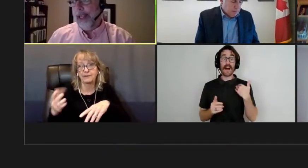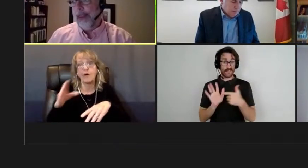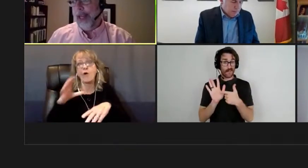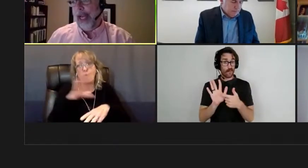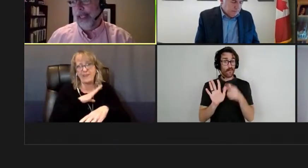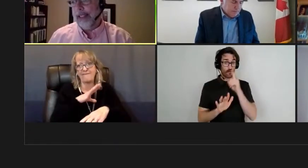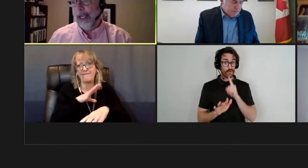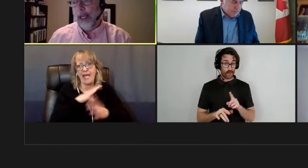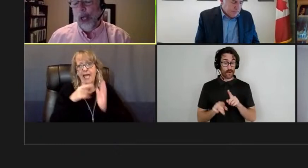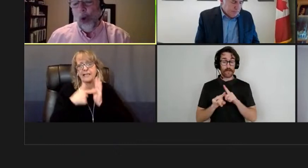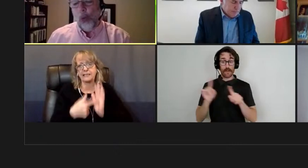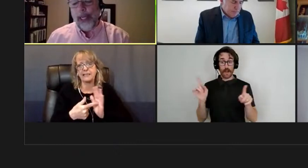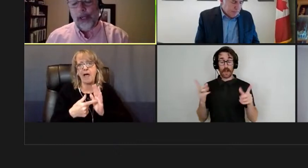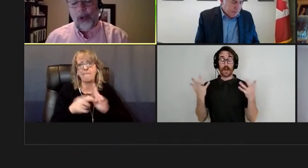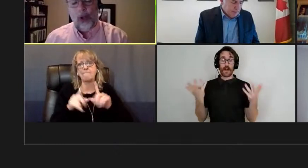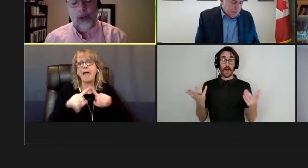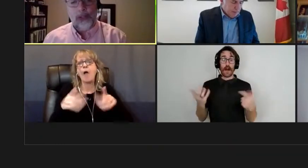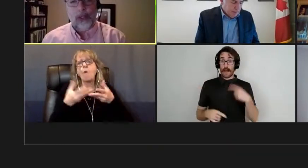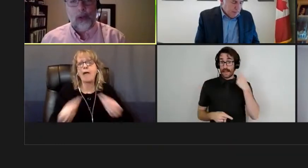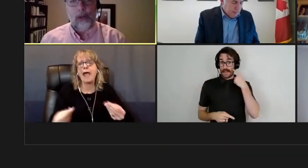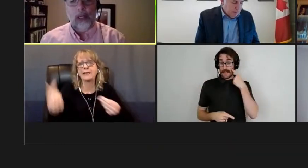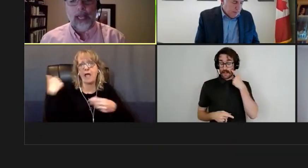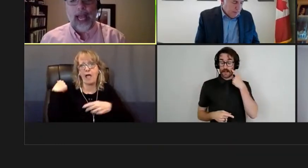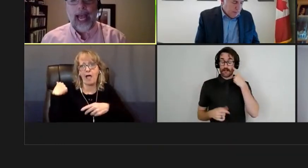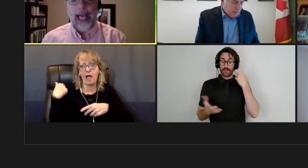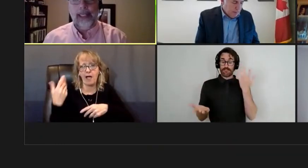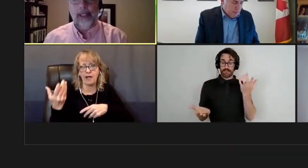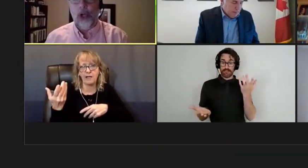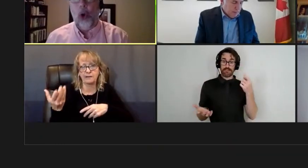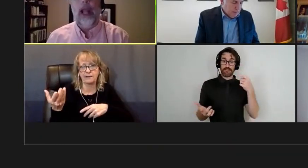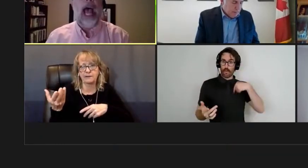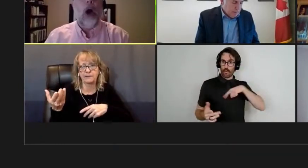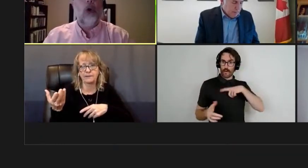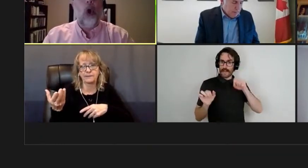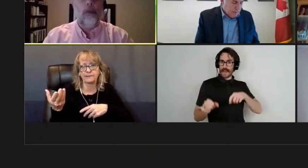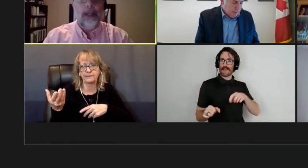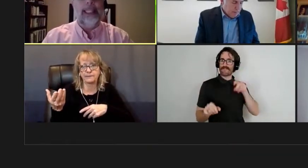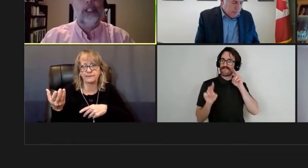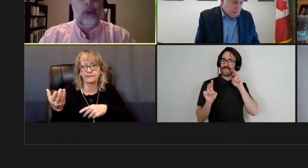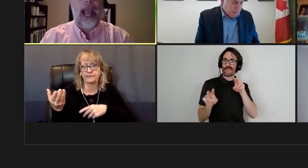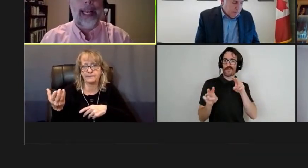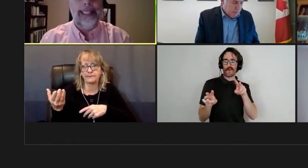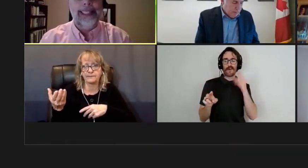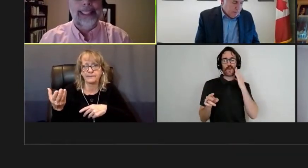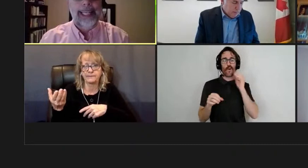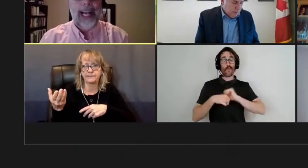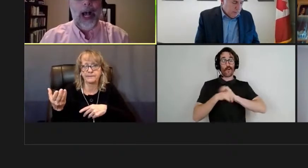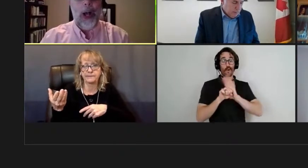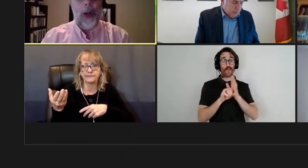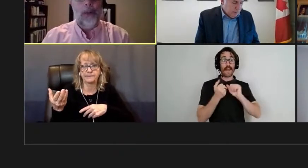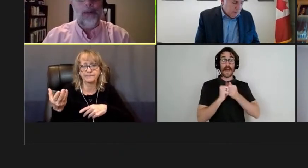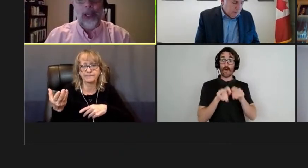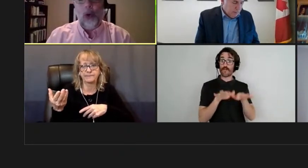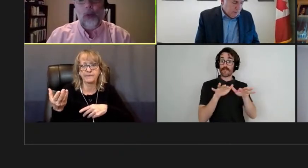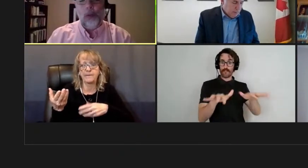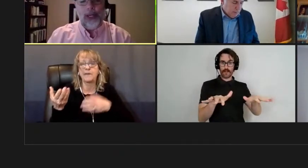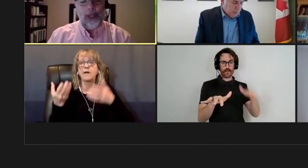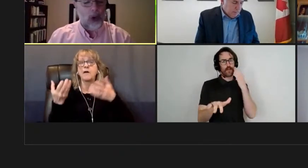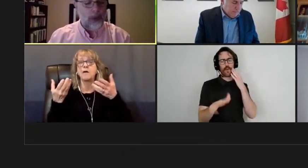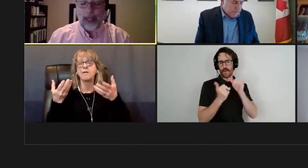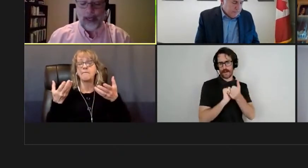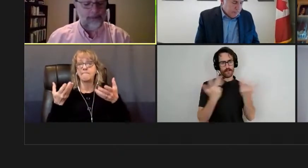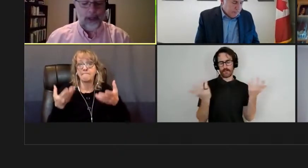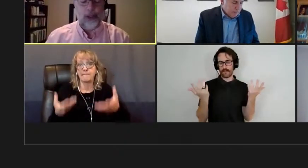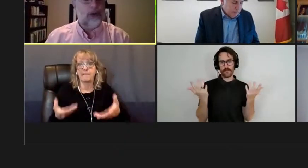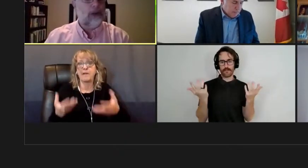think that we can also look at knowing how COVID is spread. You know, we know